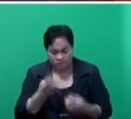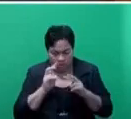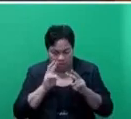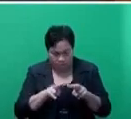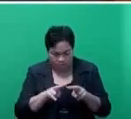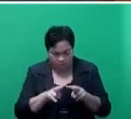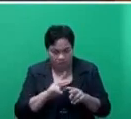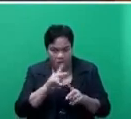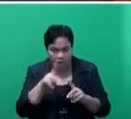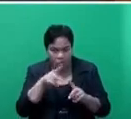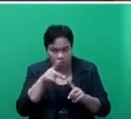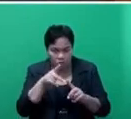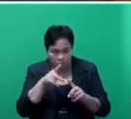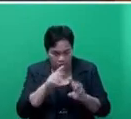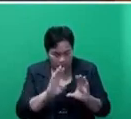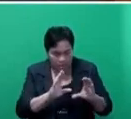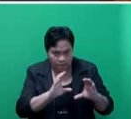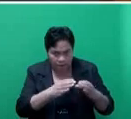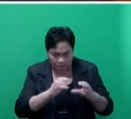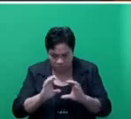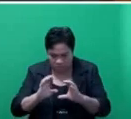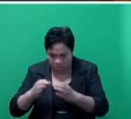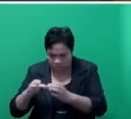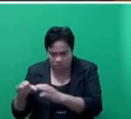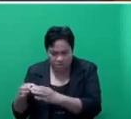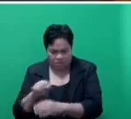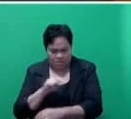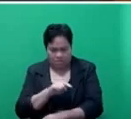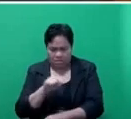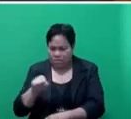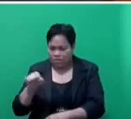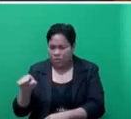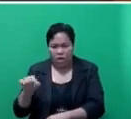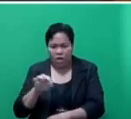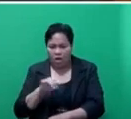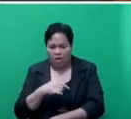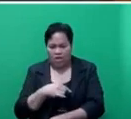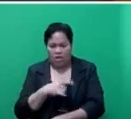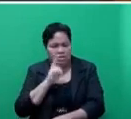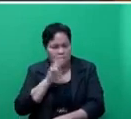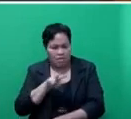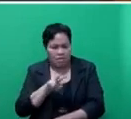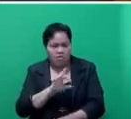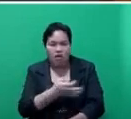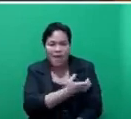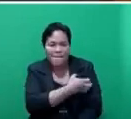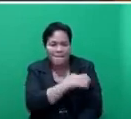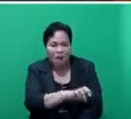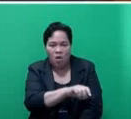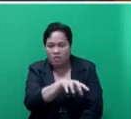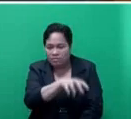parties are not being empowered to play their roles